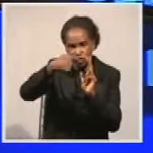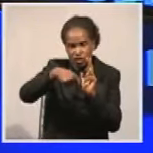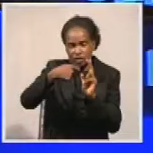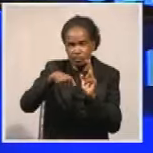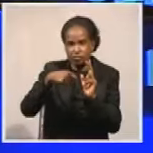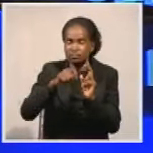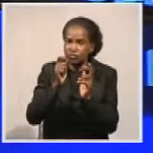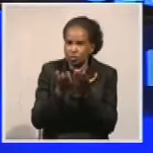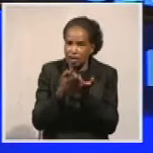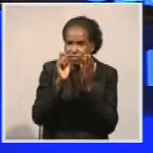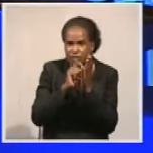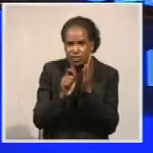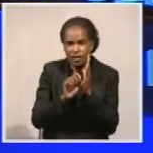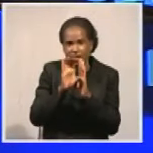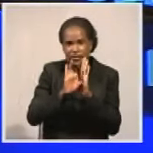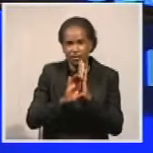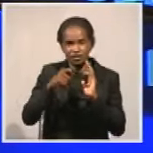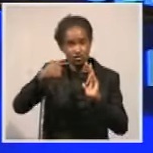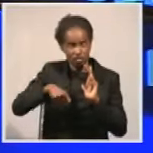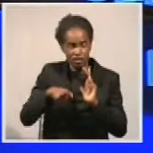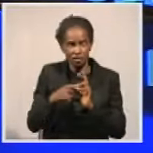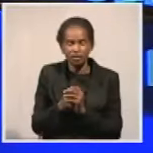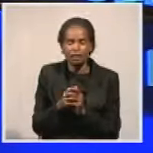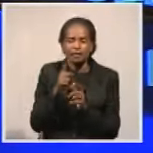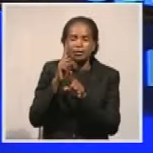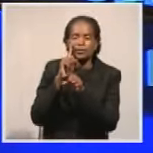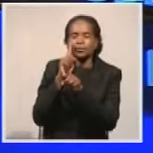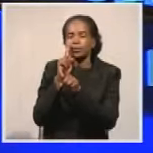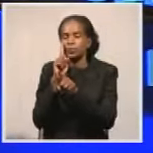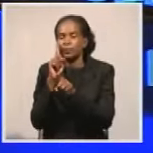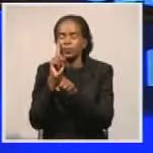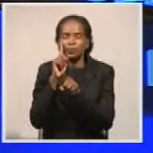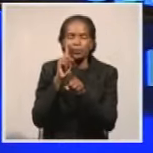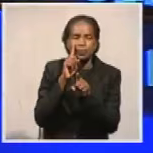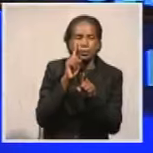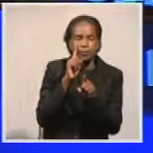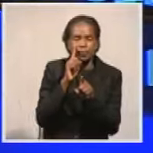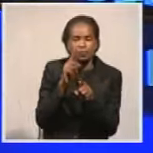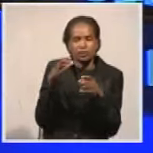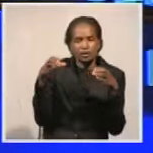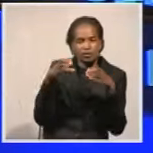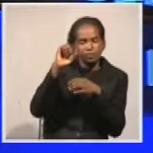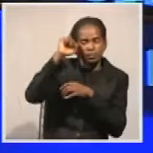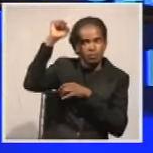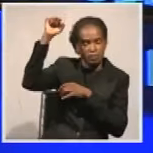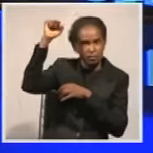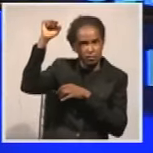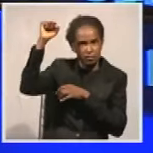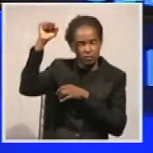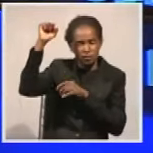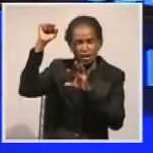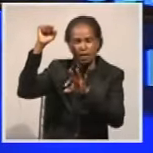Constituent Assembly, had to oversee also that from the SWAPO side, who